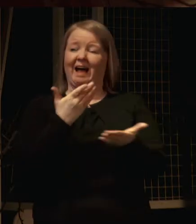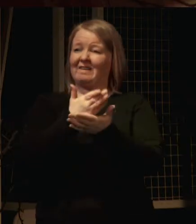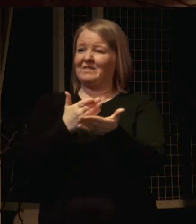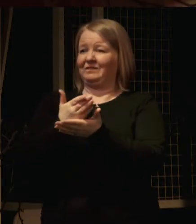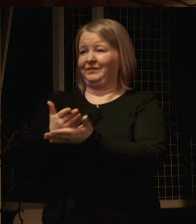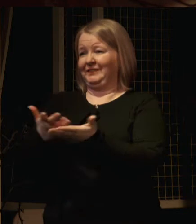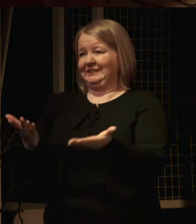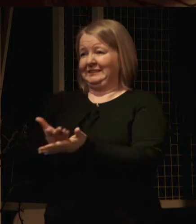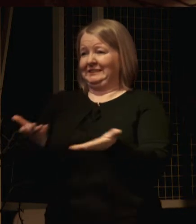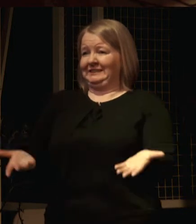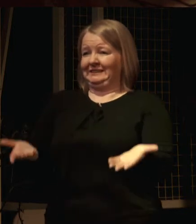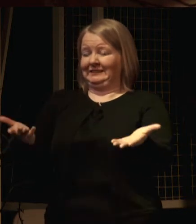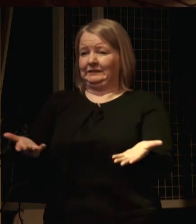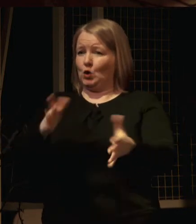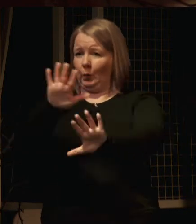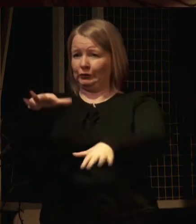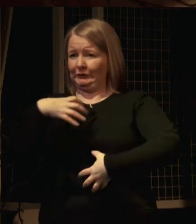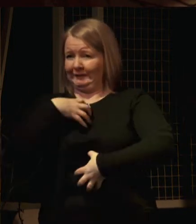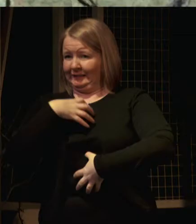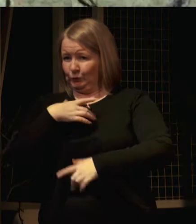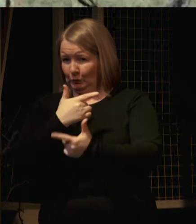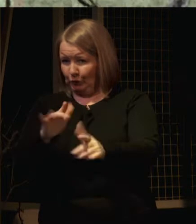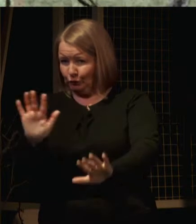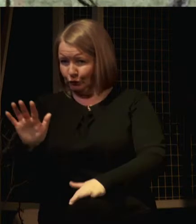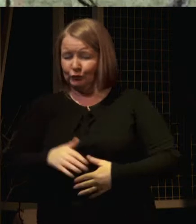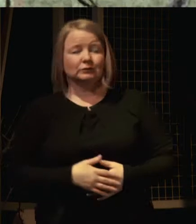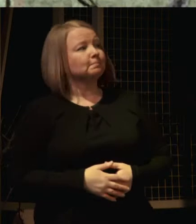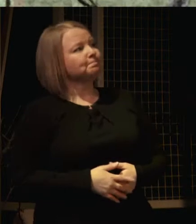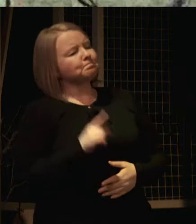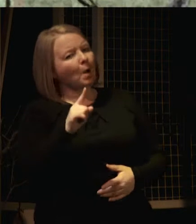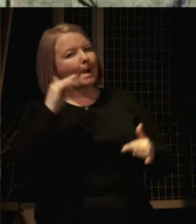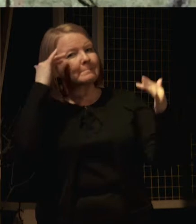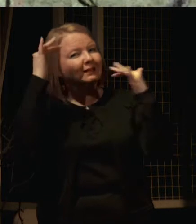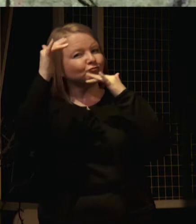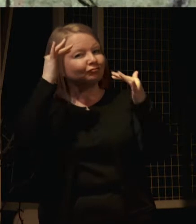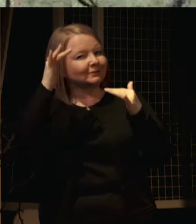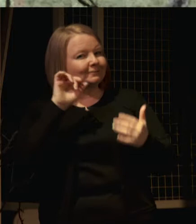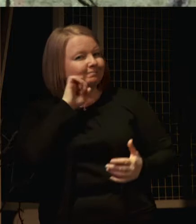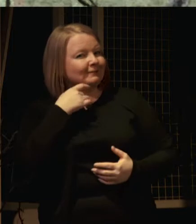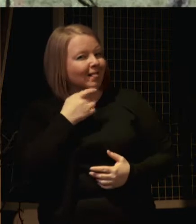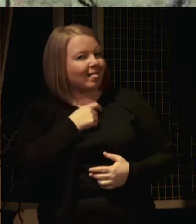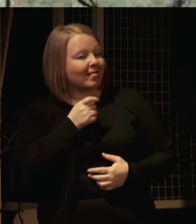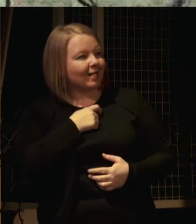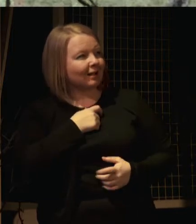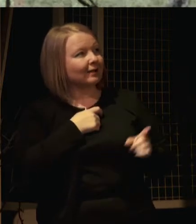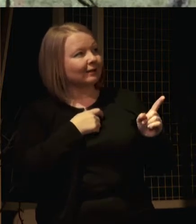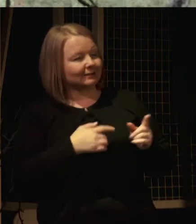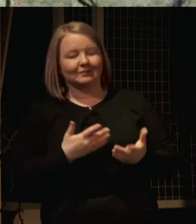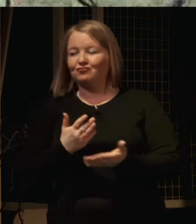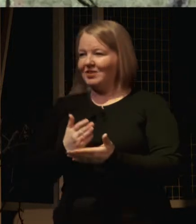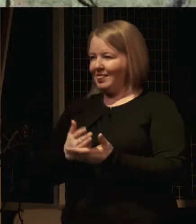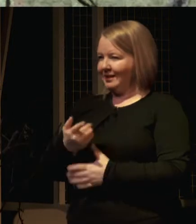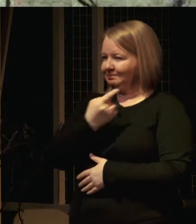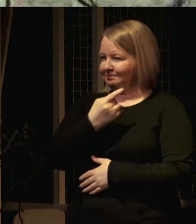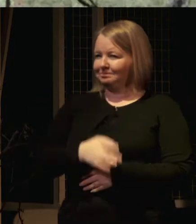we? Yeah, we thought we wouldn't scare you away with something too gruesome. We're going to tell you about a few mysteries, because everyone loves a good mystery. Take our Miss Jean Milne, for